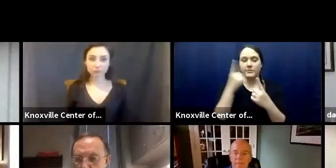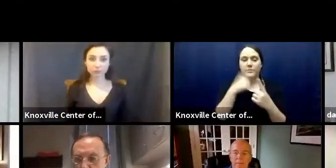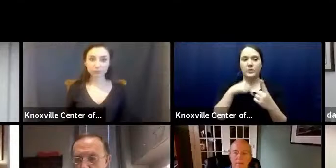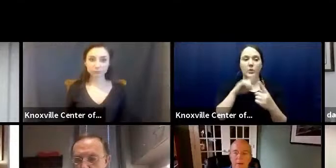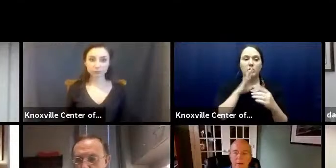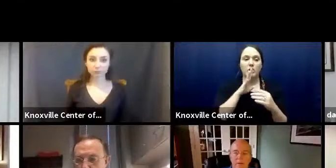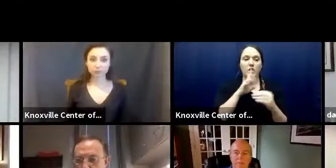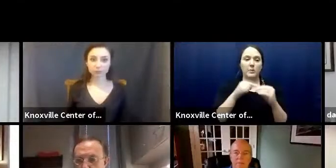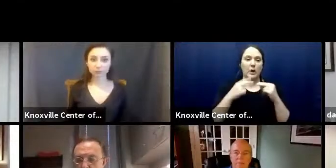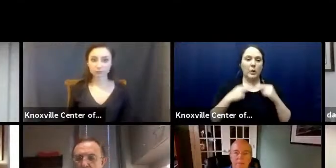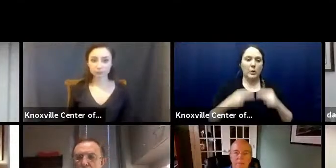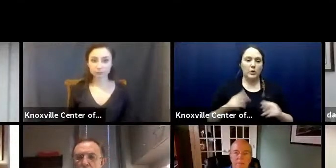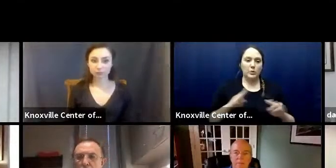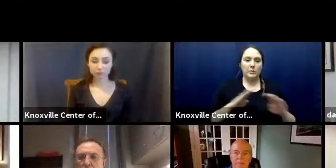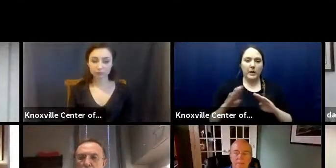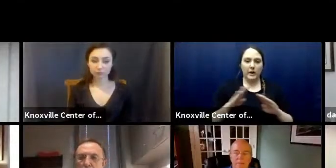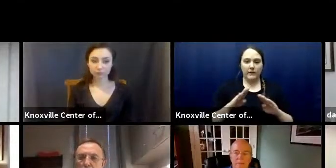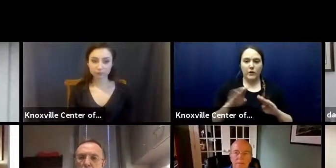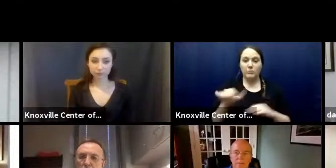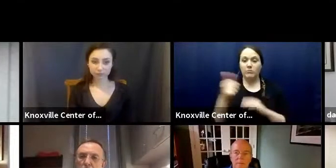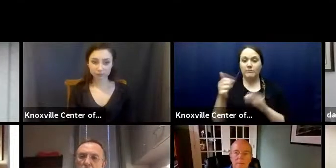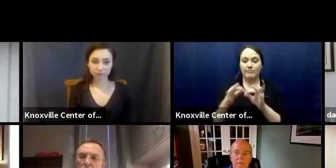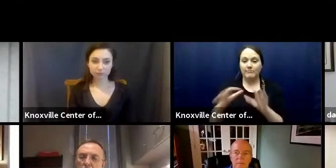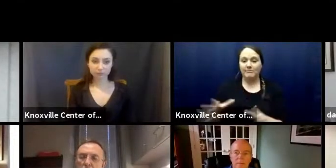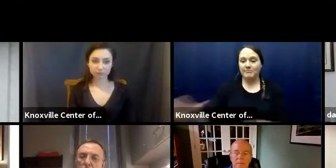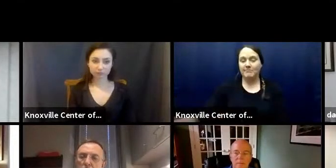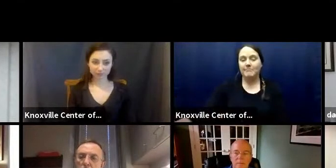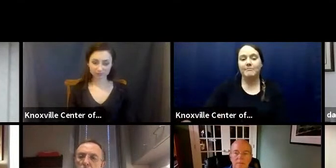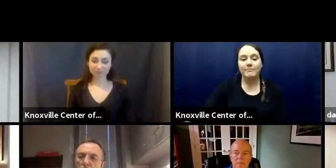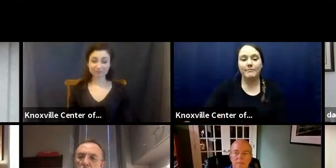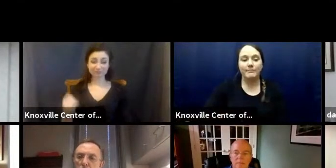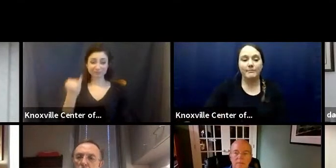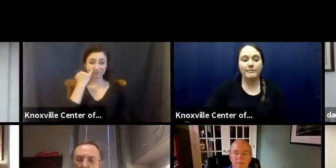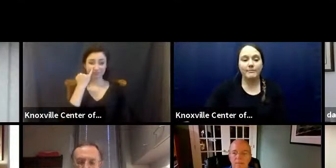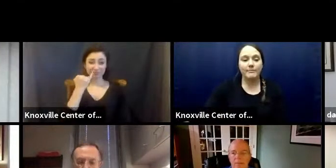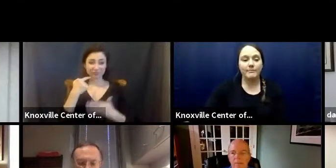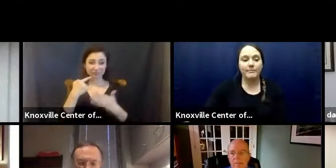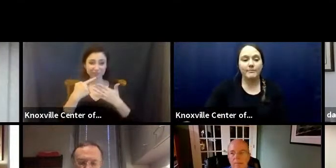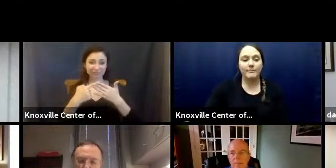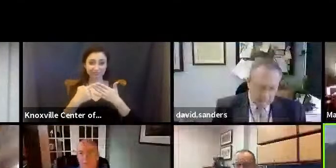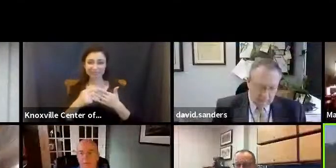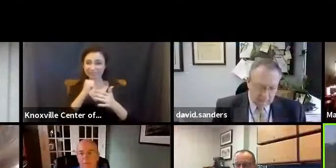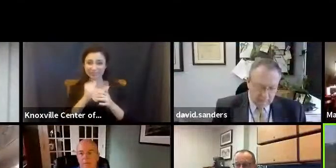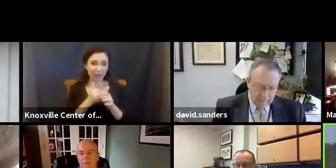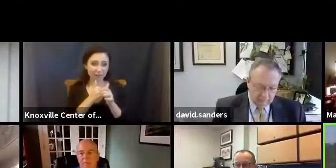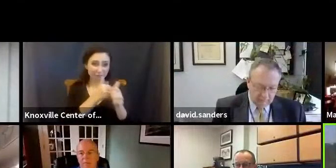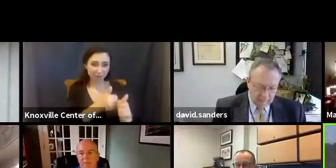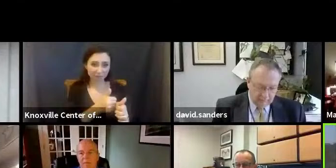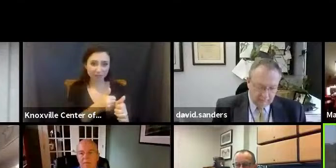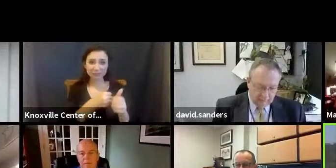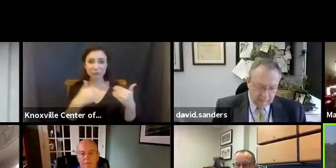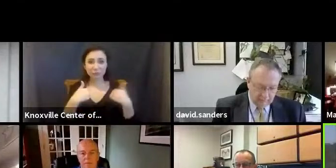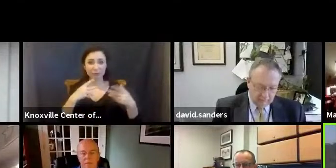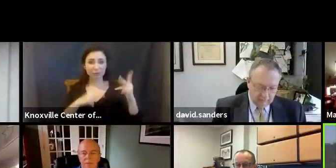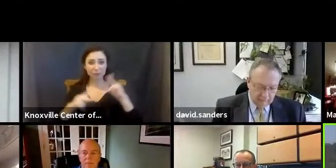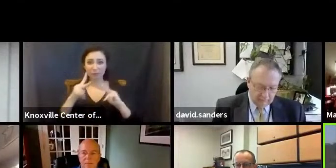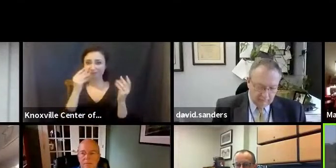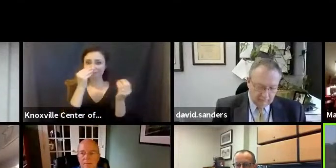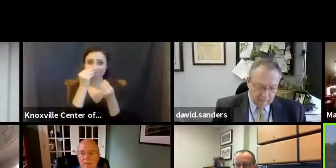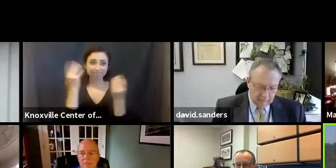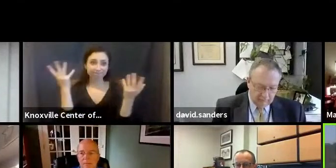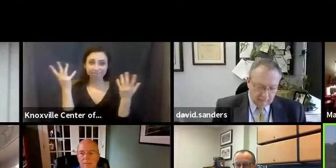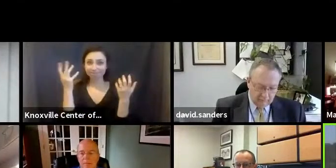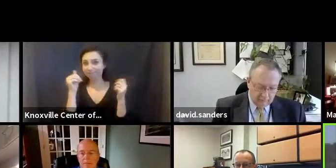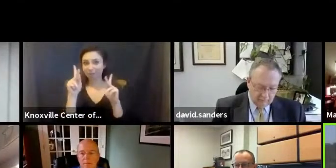behavior. If we're talking about non-compliance, so you basically have the folks that don't care and are letting people do anything after